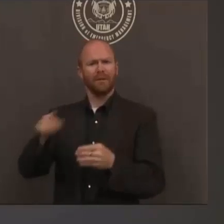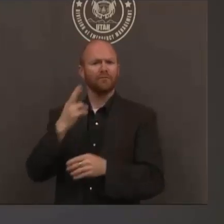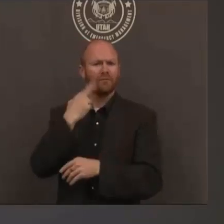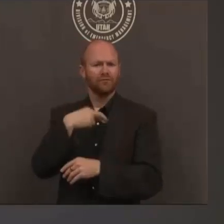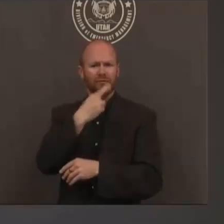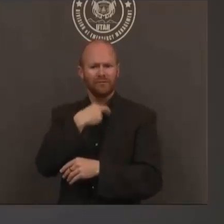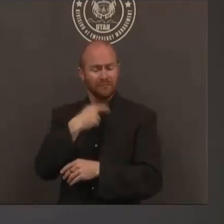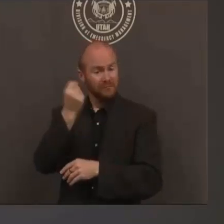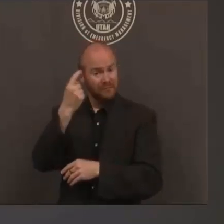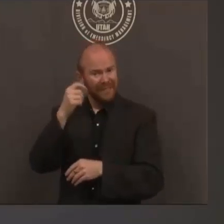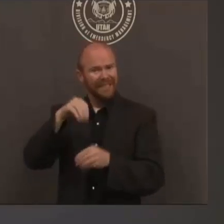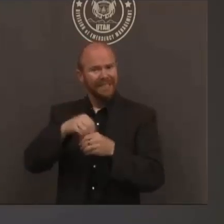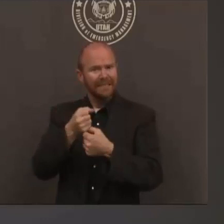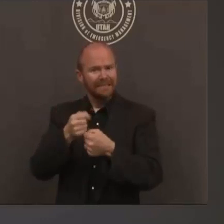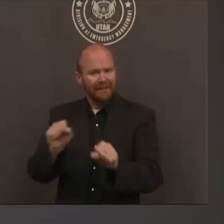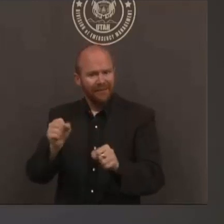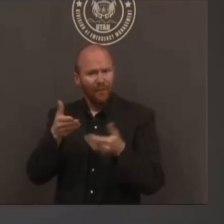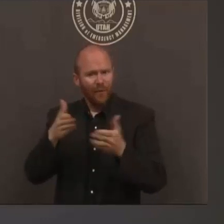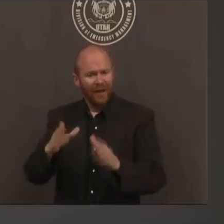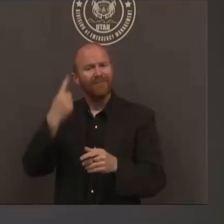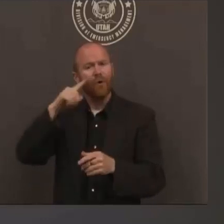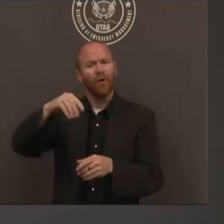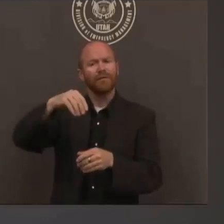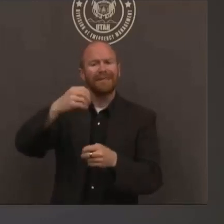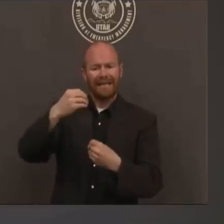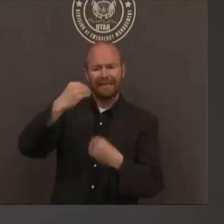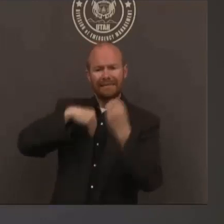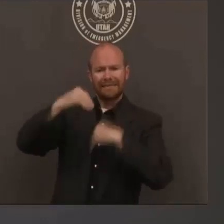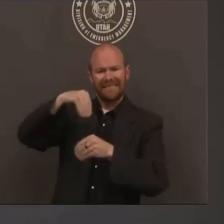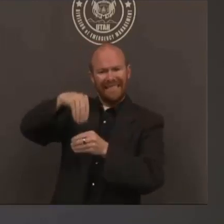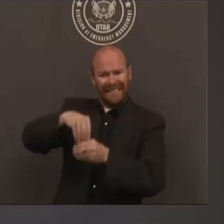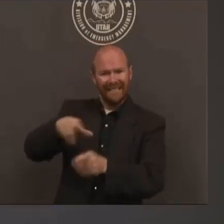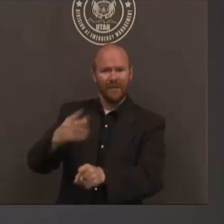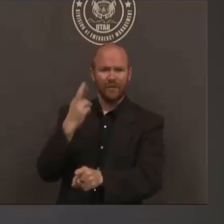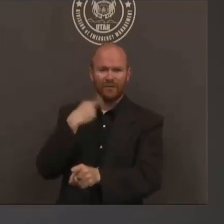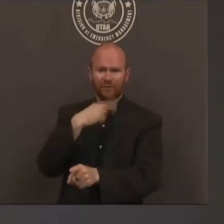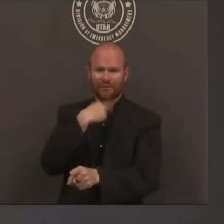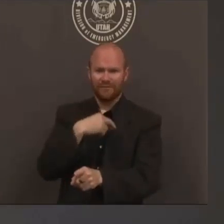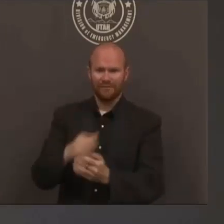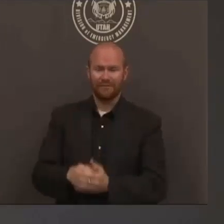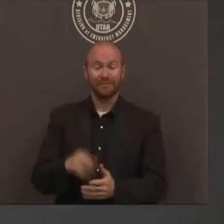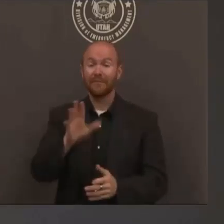for in-house dining. Now, that doesn't mean that it's going to be the